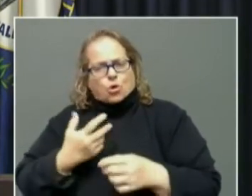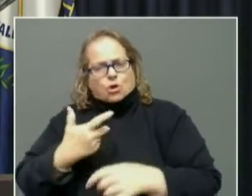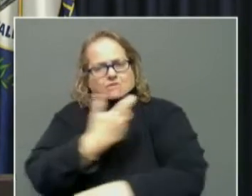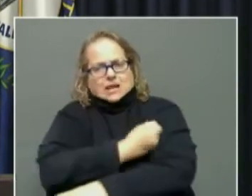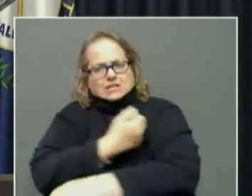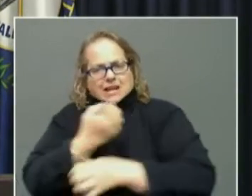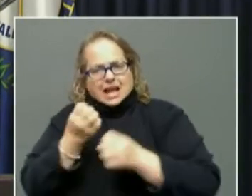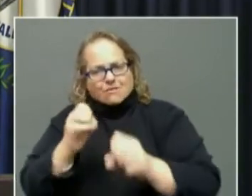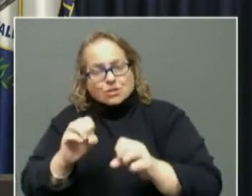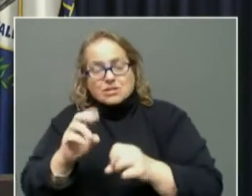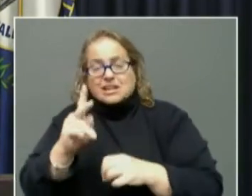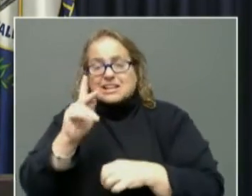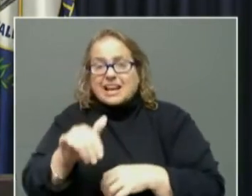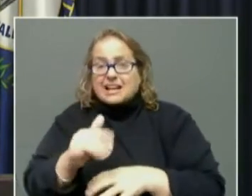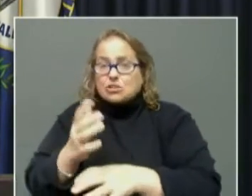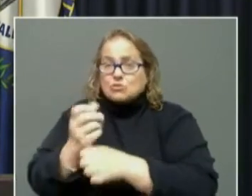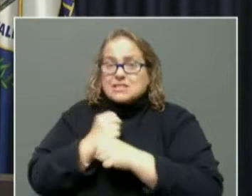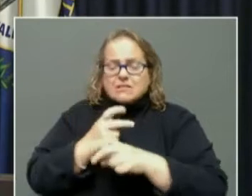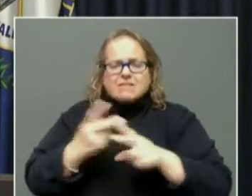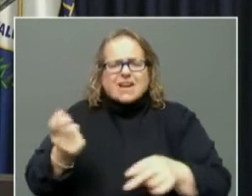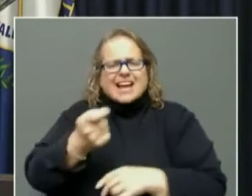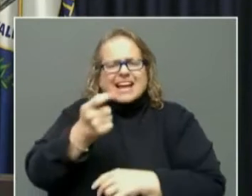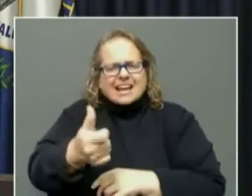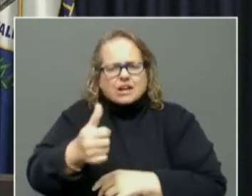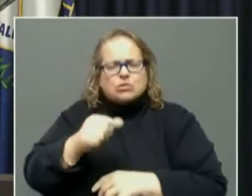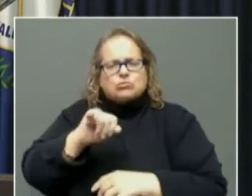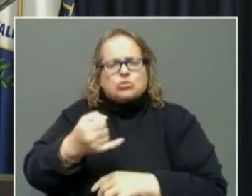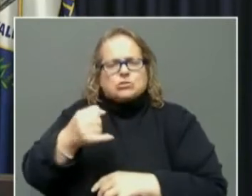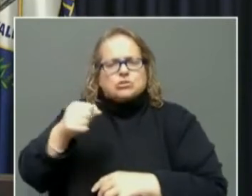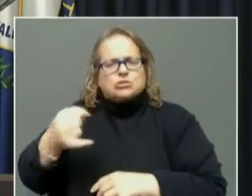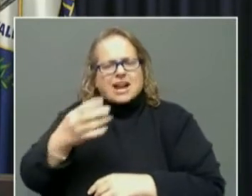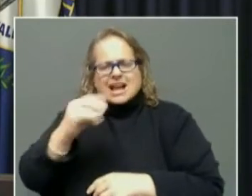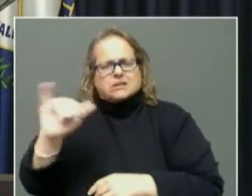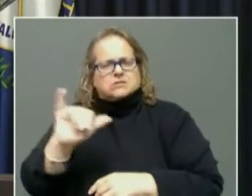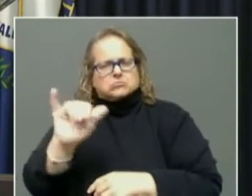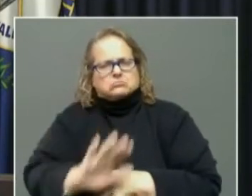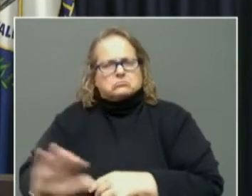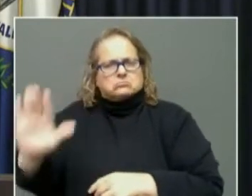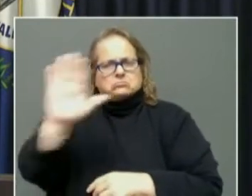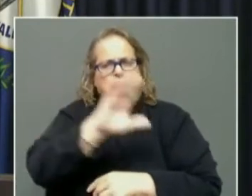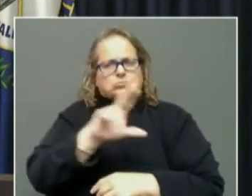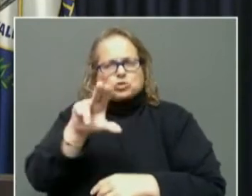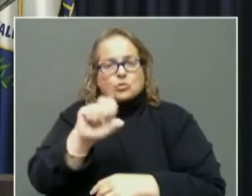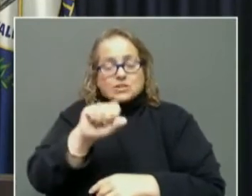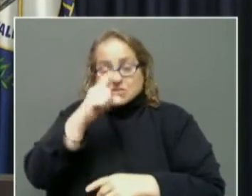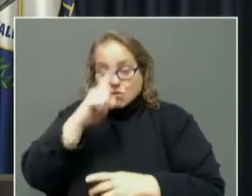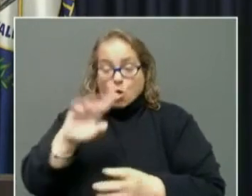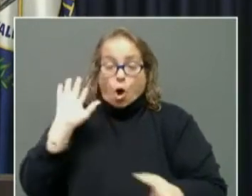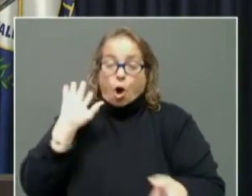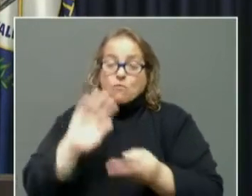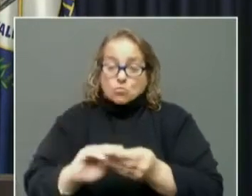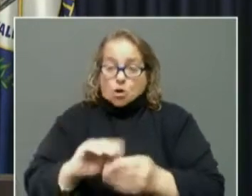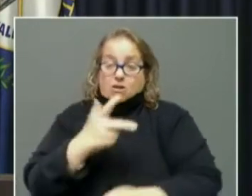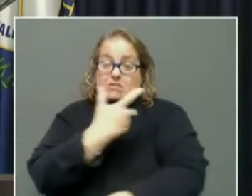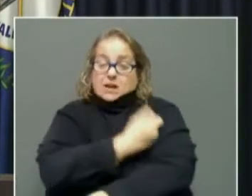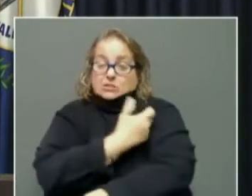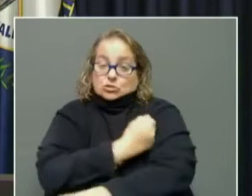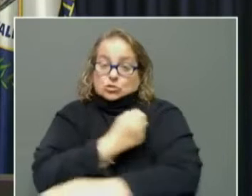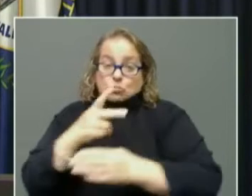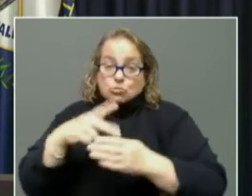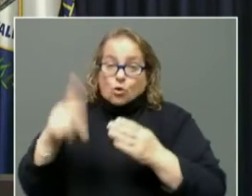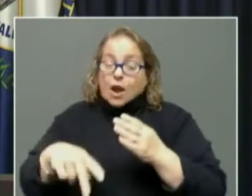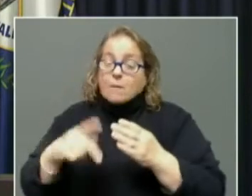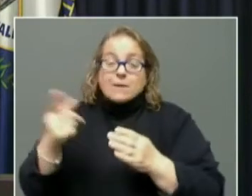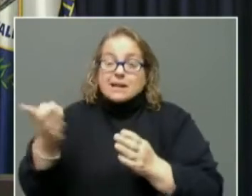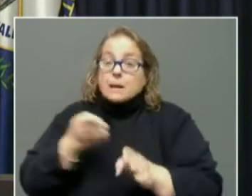little Johnson & Johnson, as has the country, in terms of overall vaccination programs. It has mainly been used in